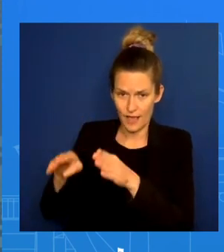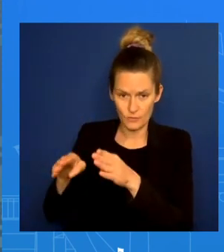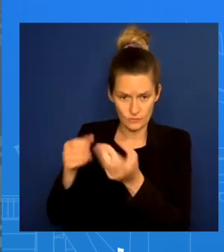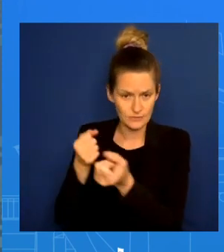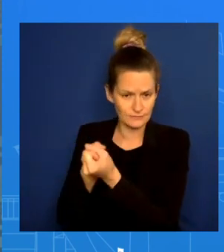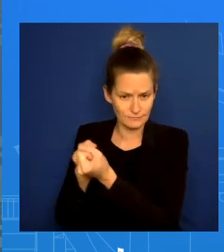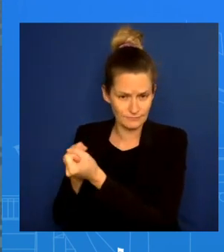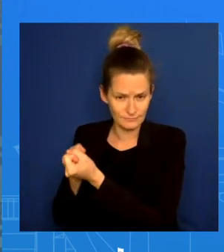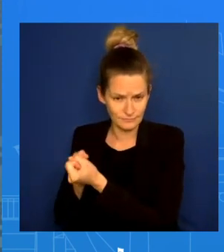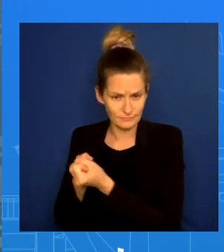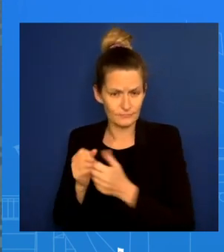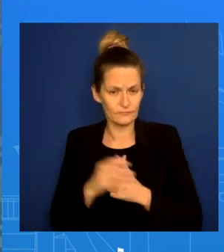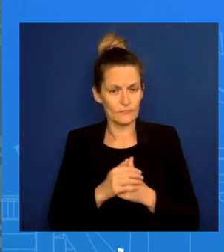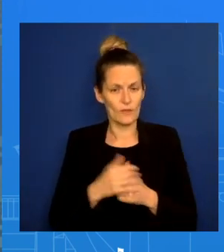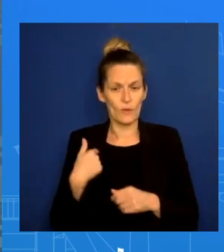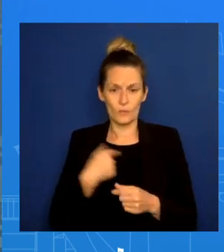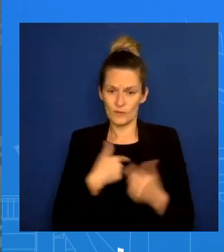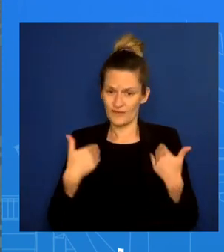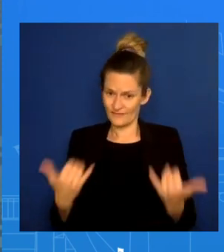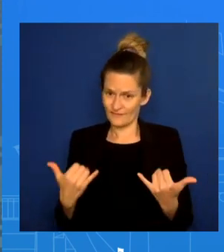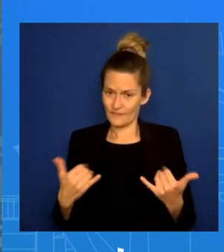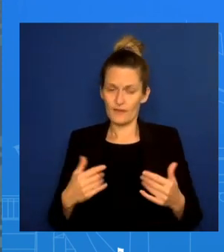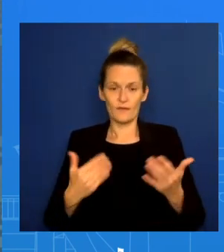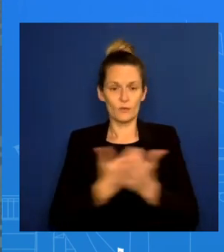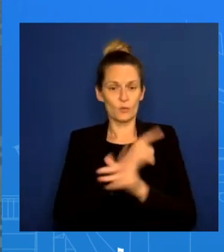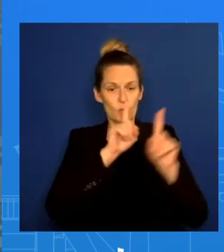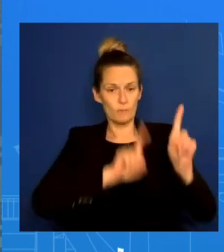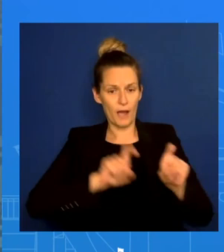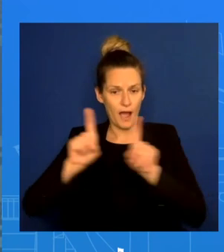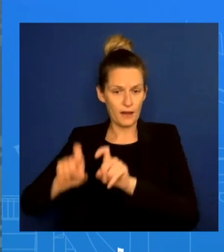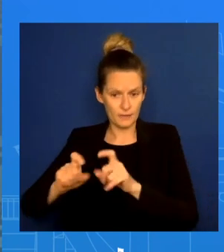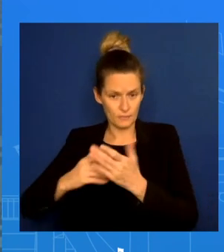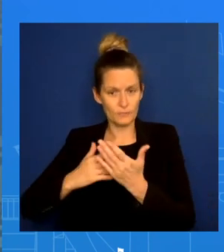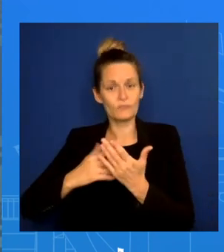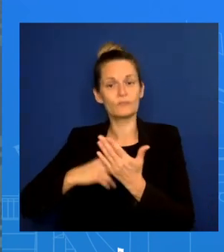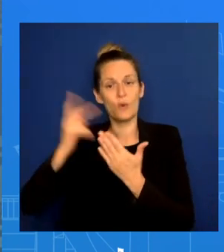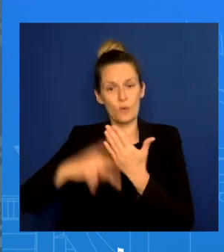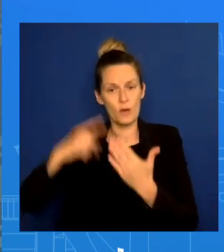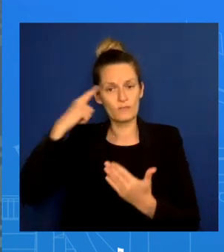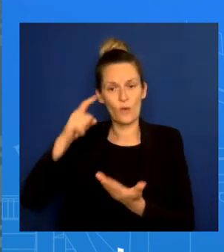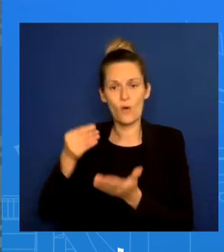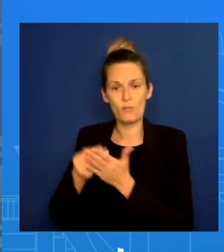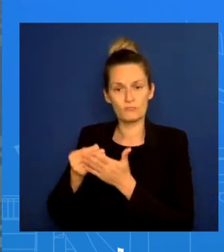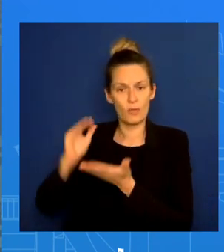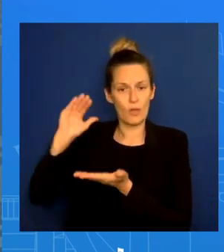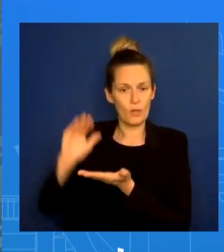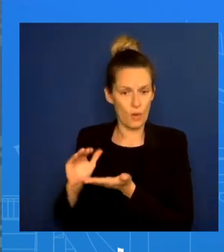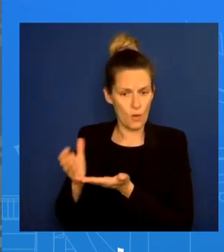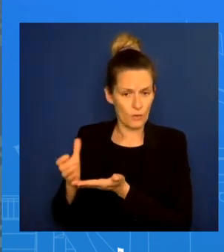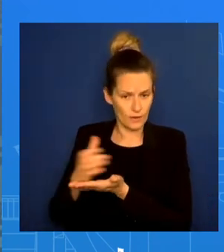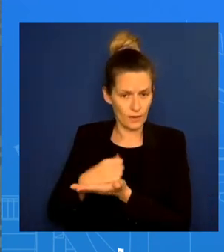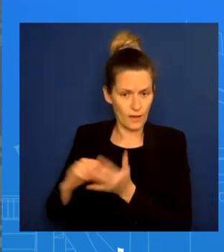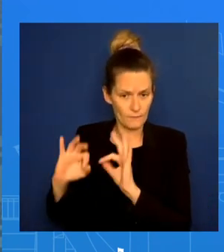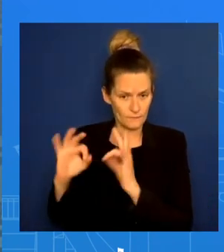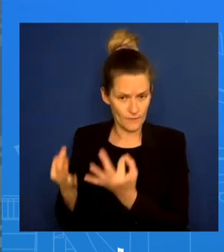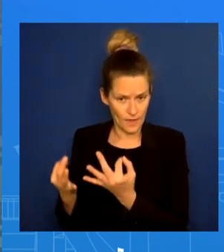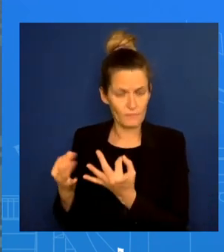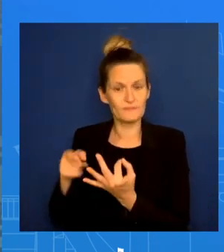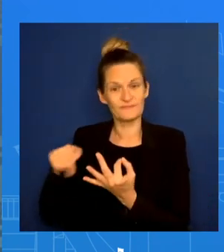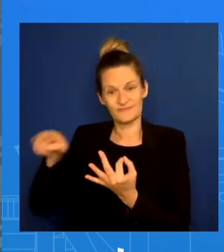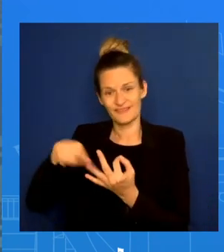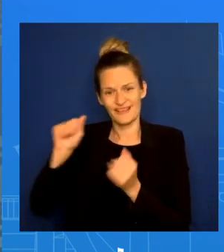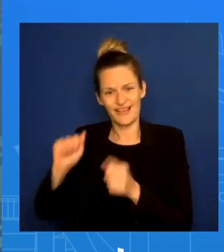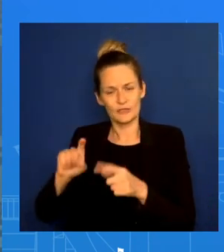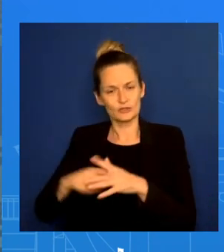connect low-income households to low-cost solar power, saving families a combined $1 billion